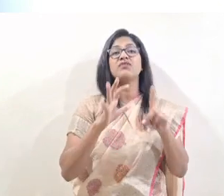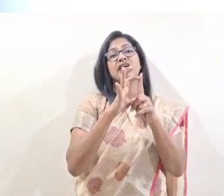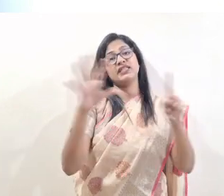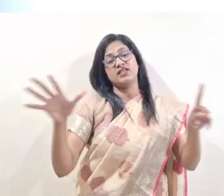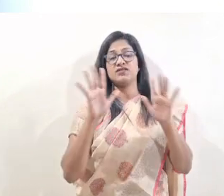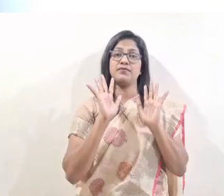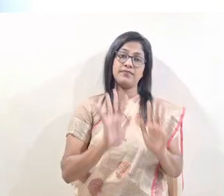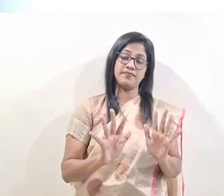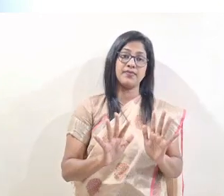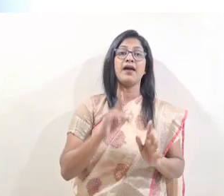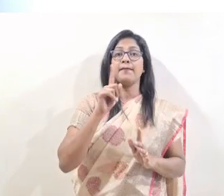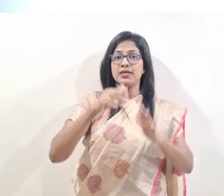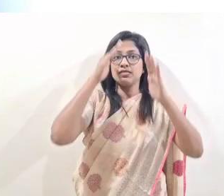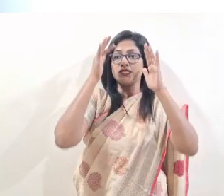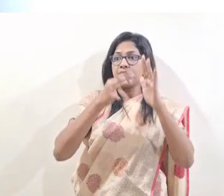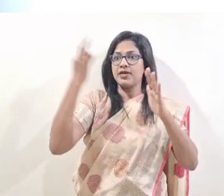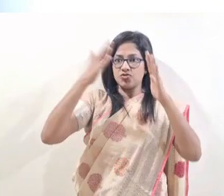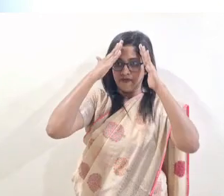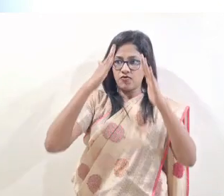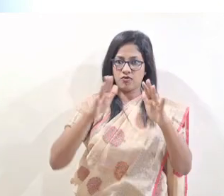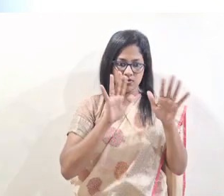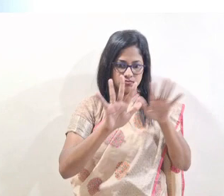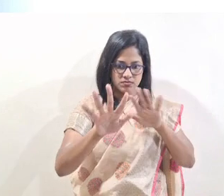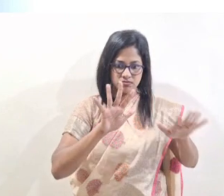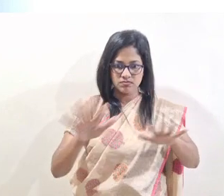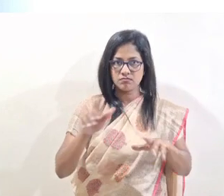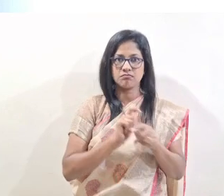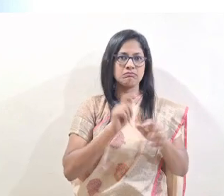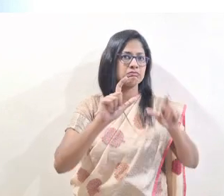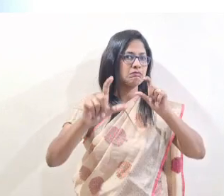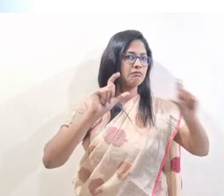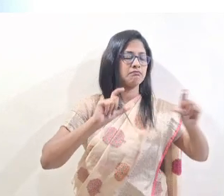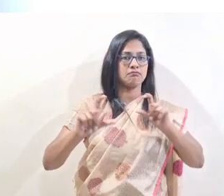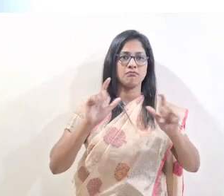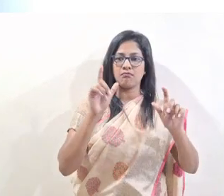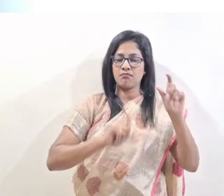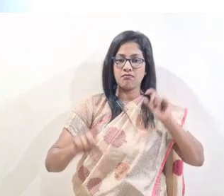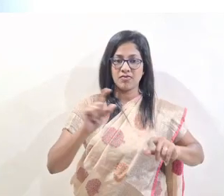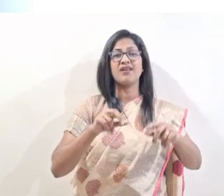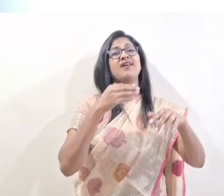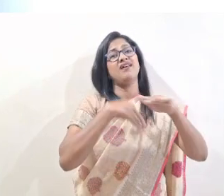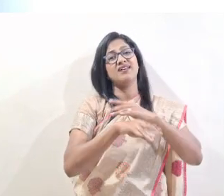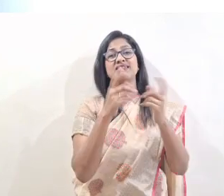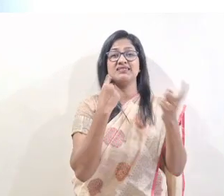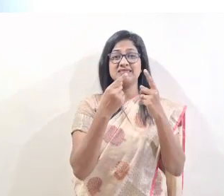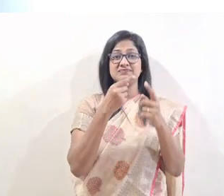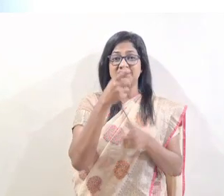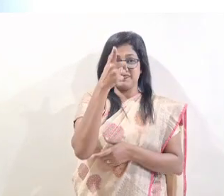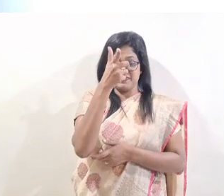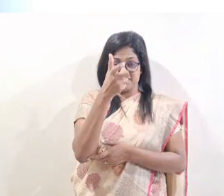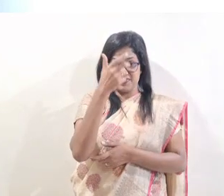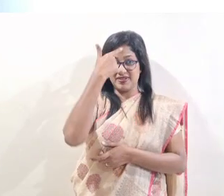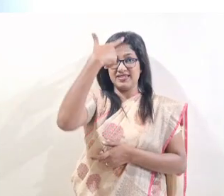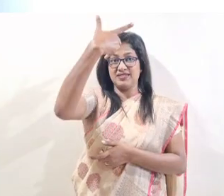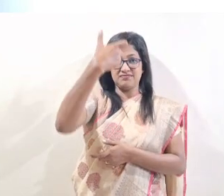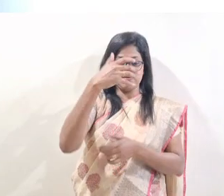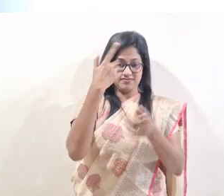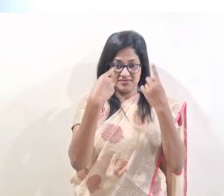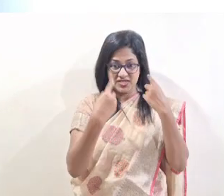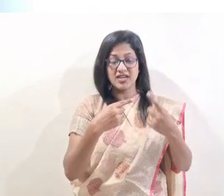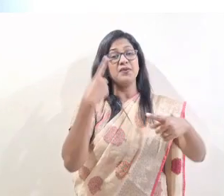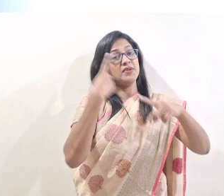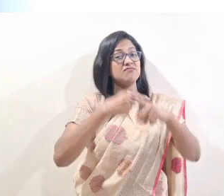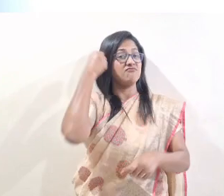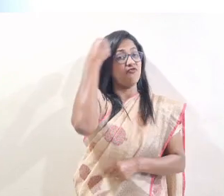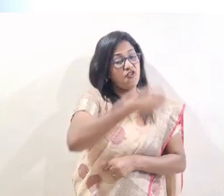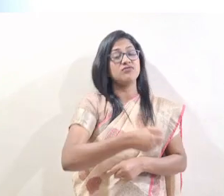us. But that was a special focus what we have done, and all these various activities, thermal screening, enforcing the